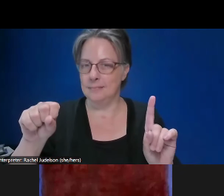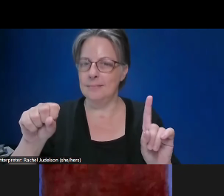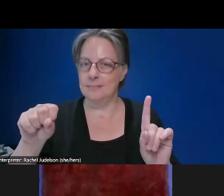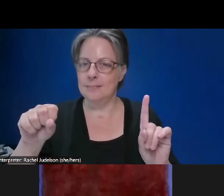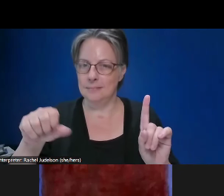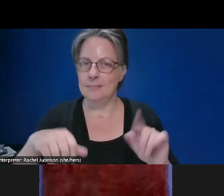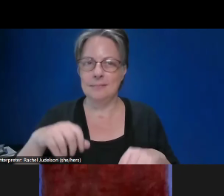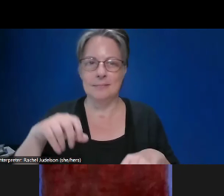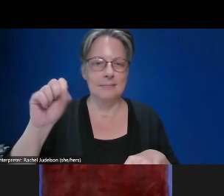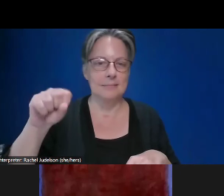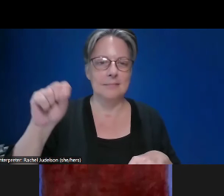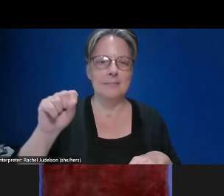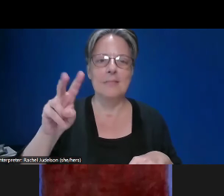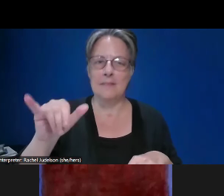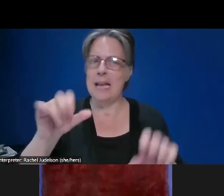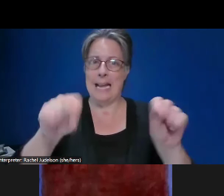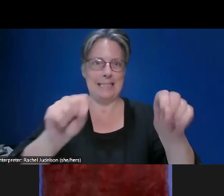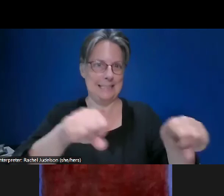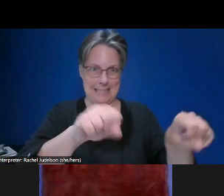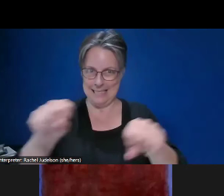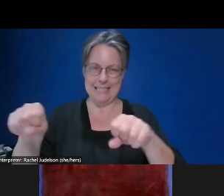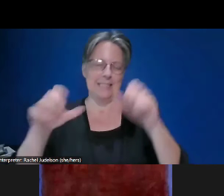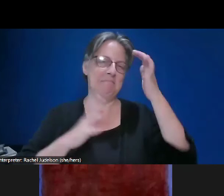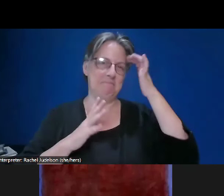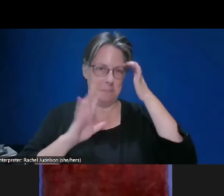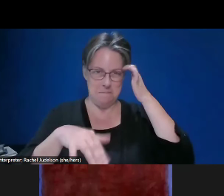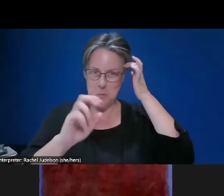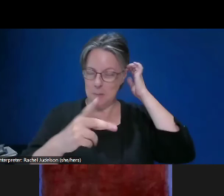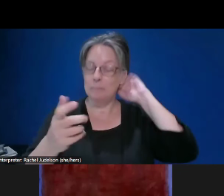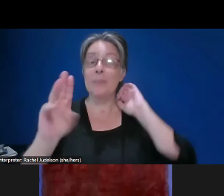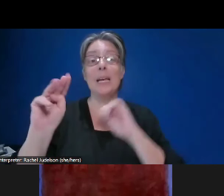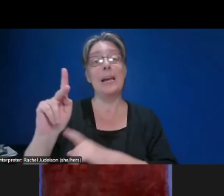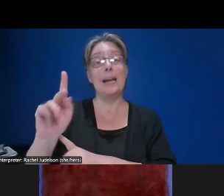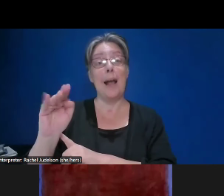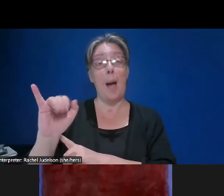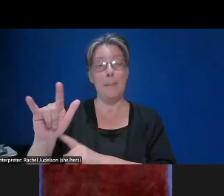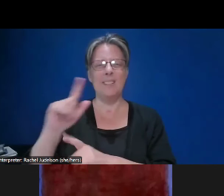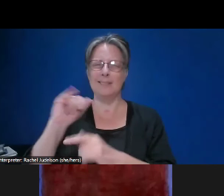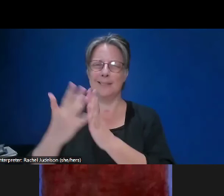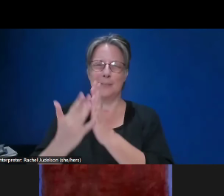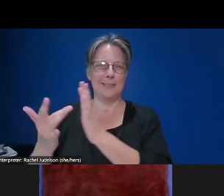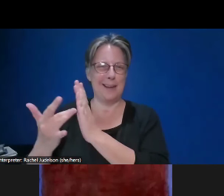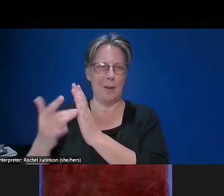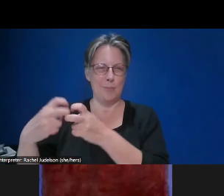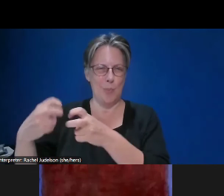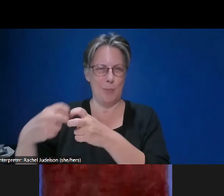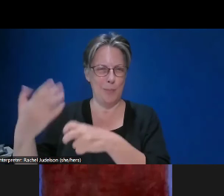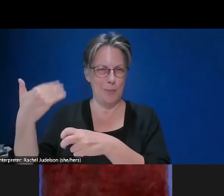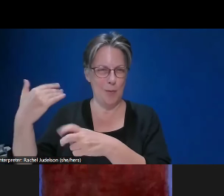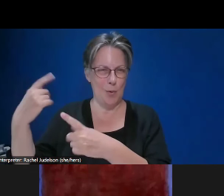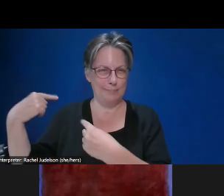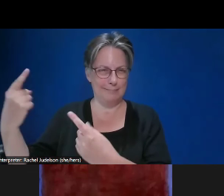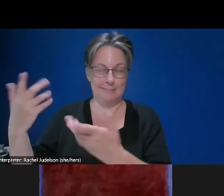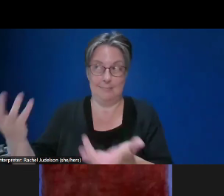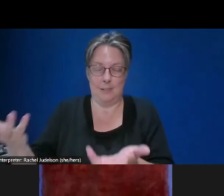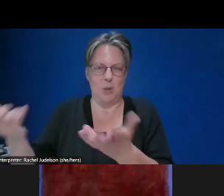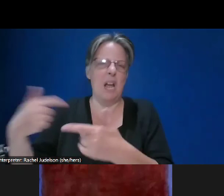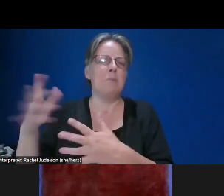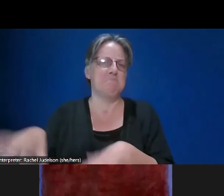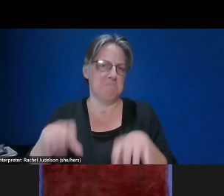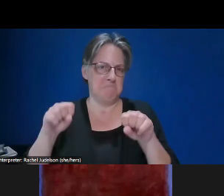Yeah, I think we Okay, lost. great, good. Kamal was having some technical issues earlier, and so I'm